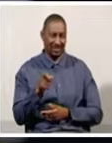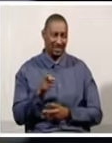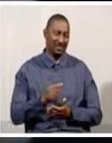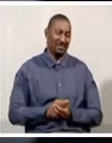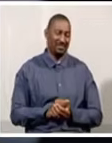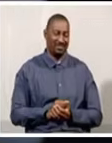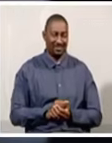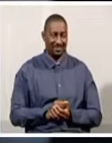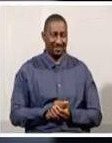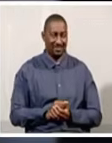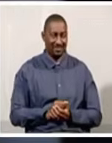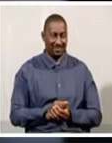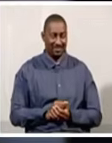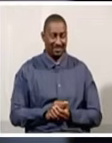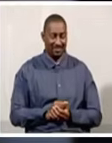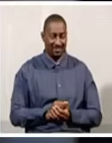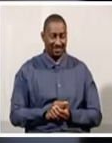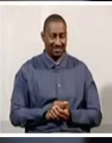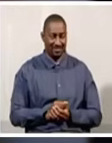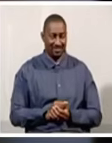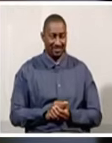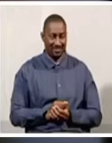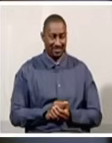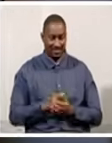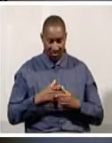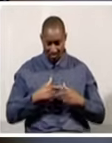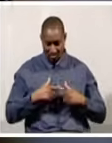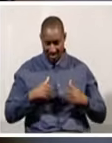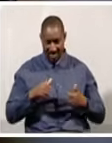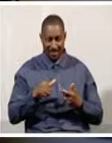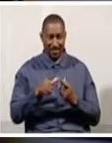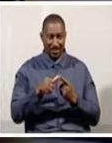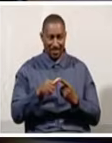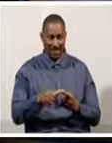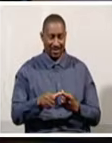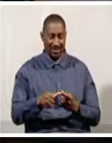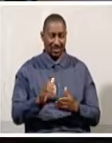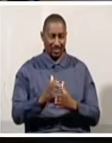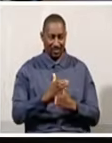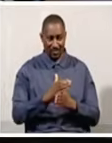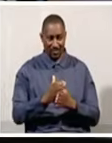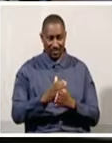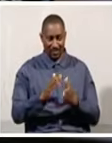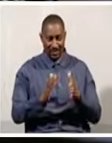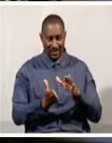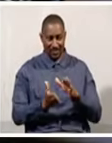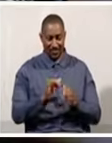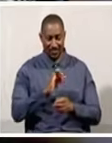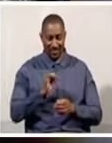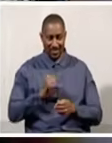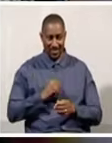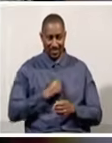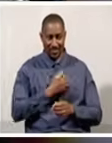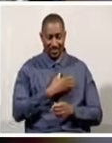for example. We are pained by his death the way we are because we felt like we knew